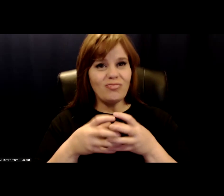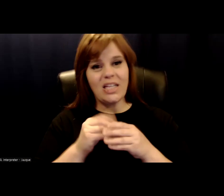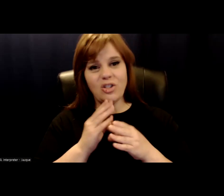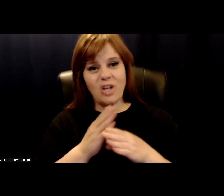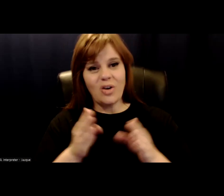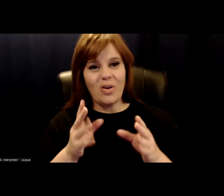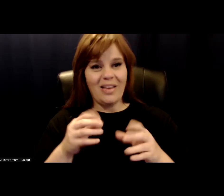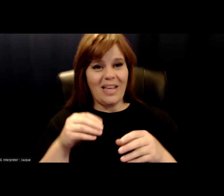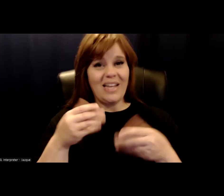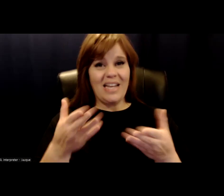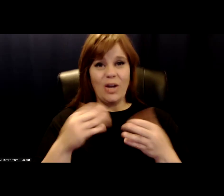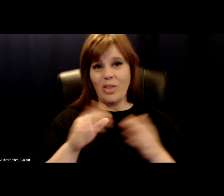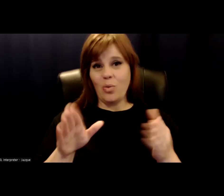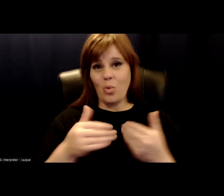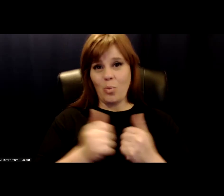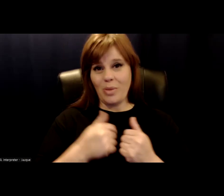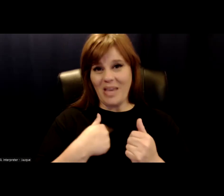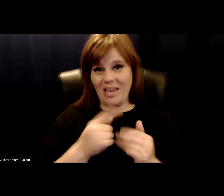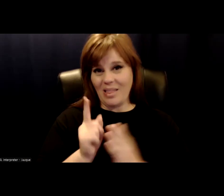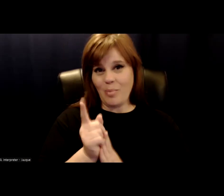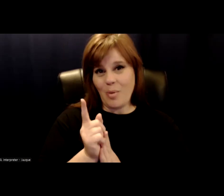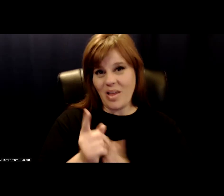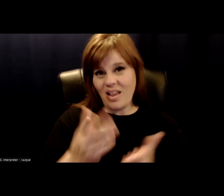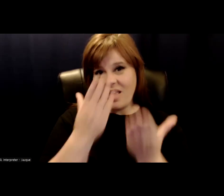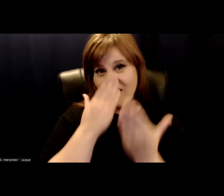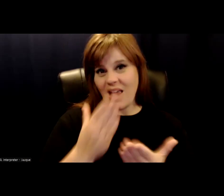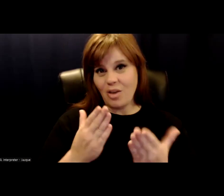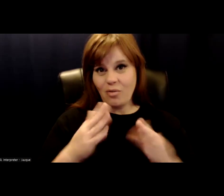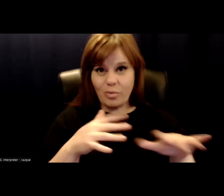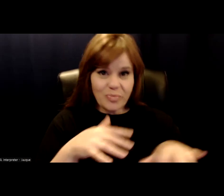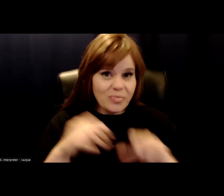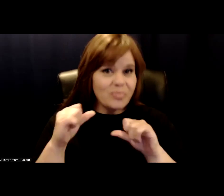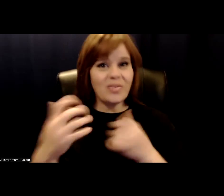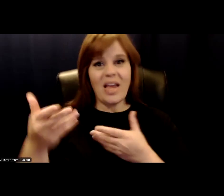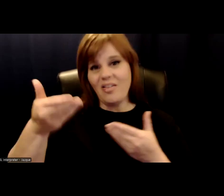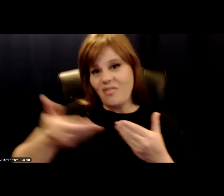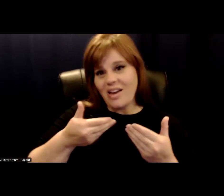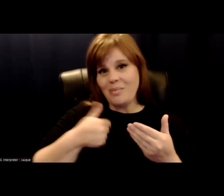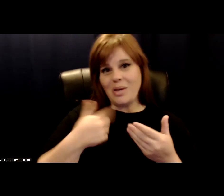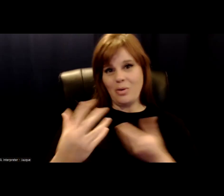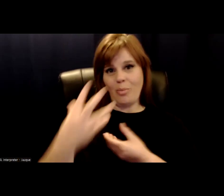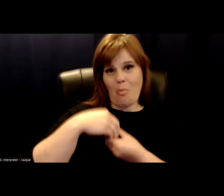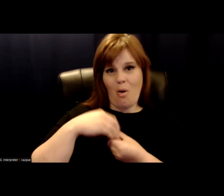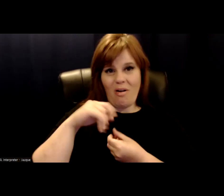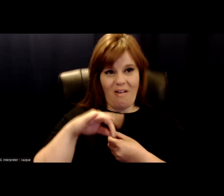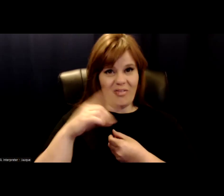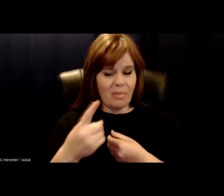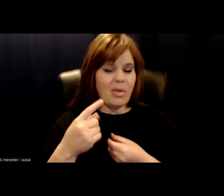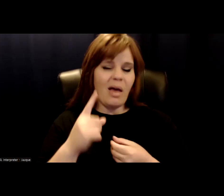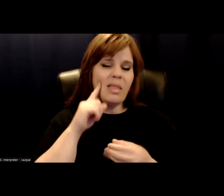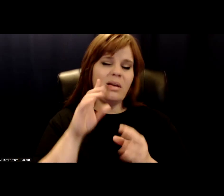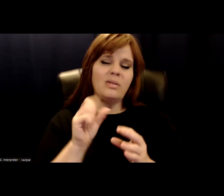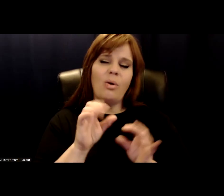with me at this moment. And thank you for putting this on, for inviting me to be a part of something. It's, I think, so important that we